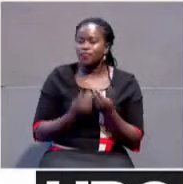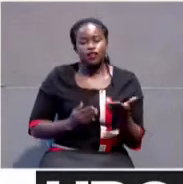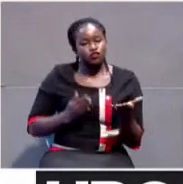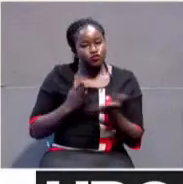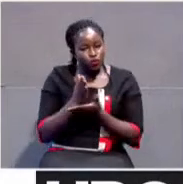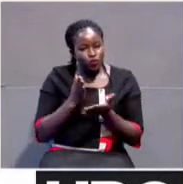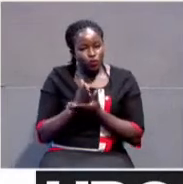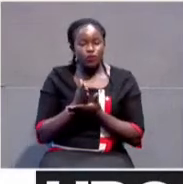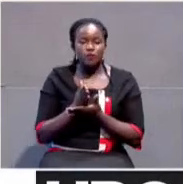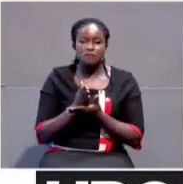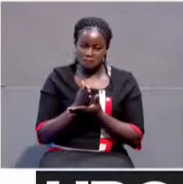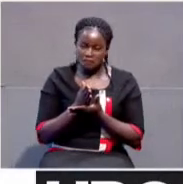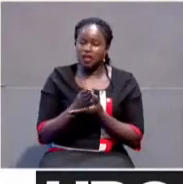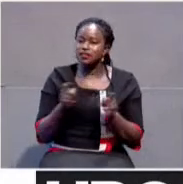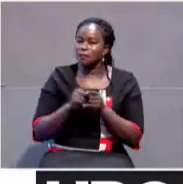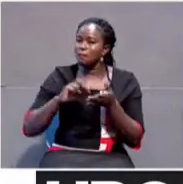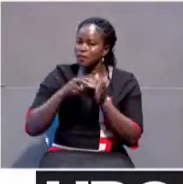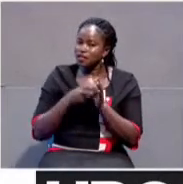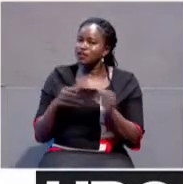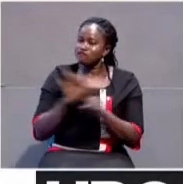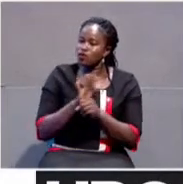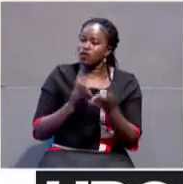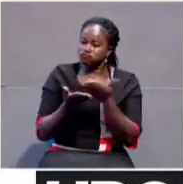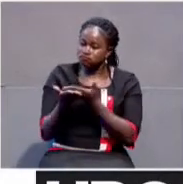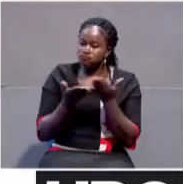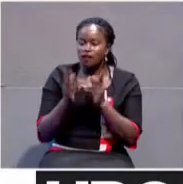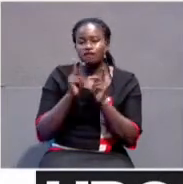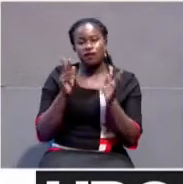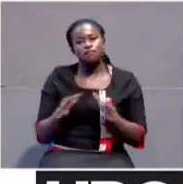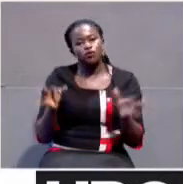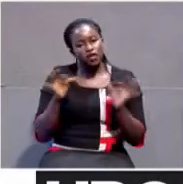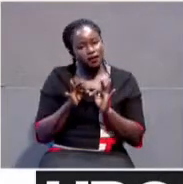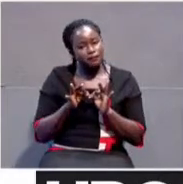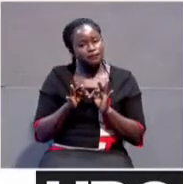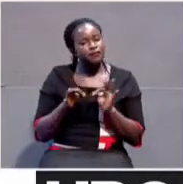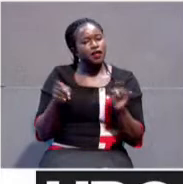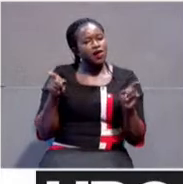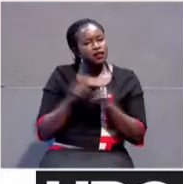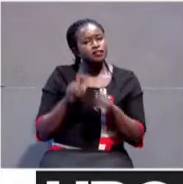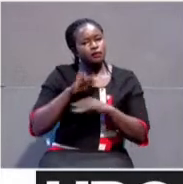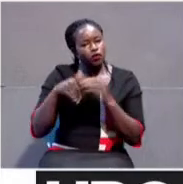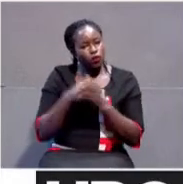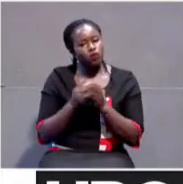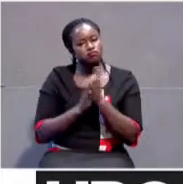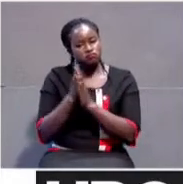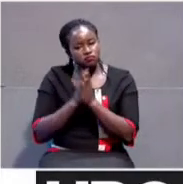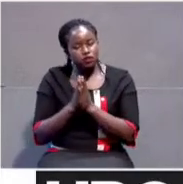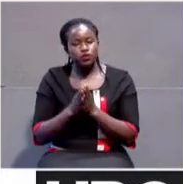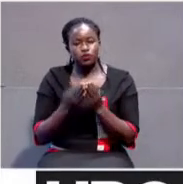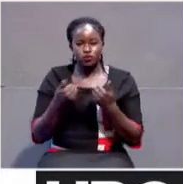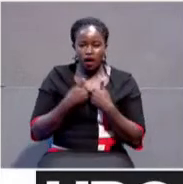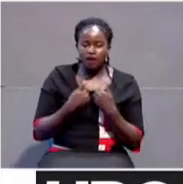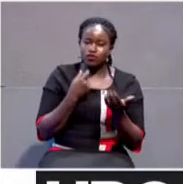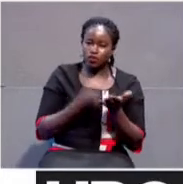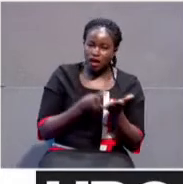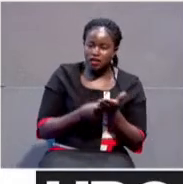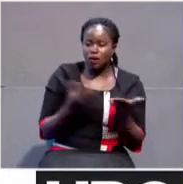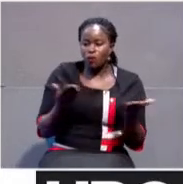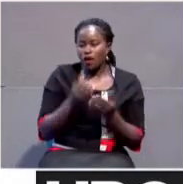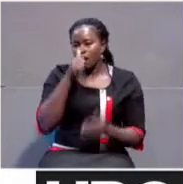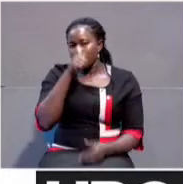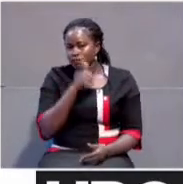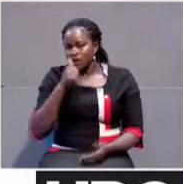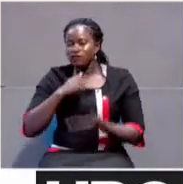fruitful and meaningful dialogue. That we are all looking forward to Uganda where the private sector